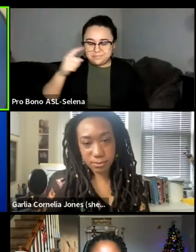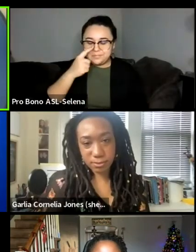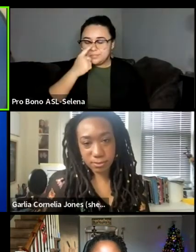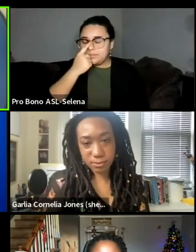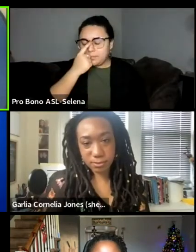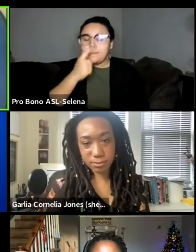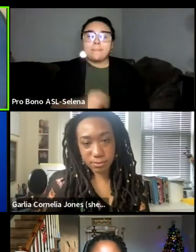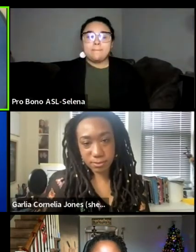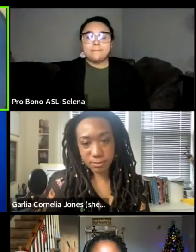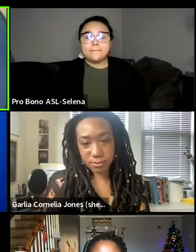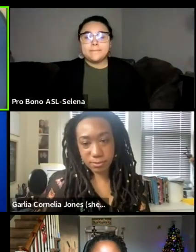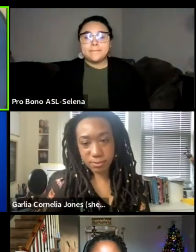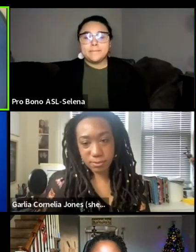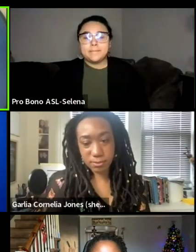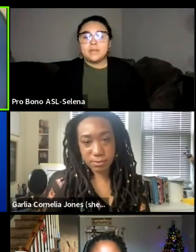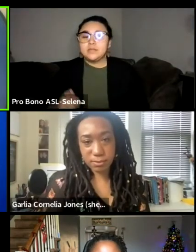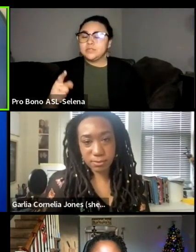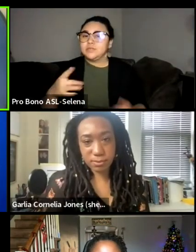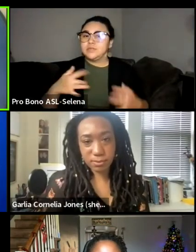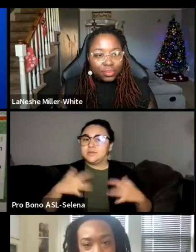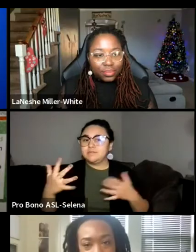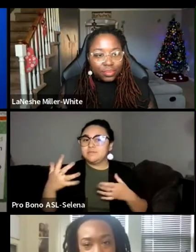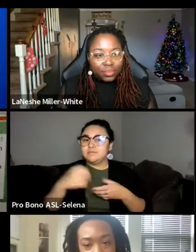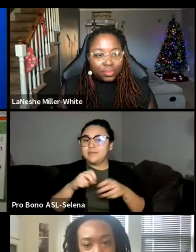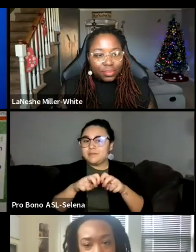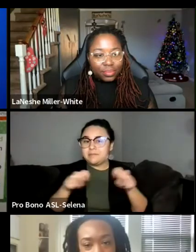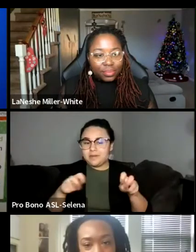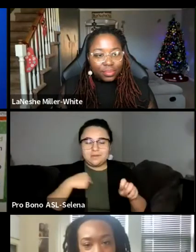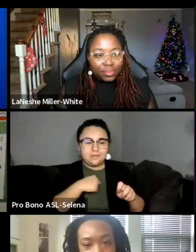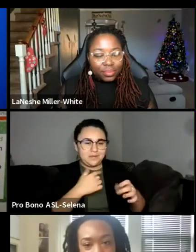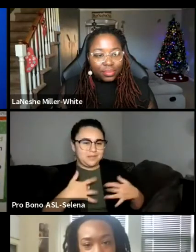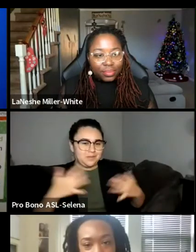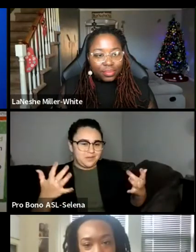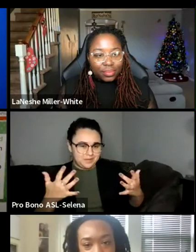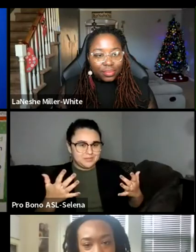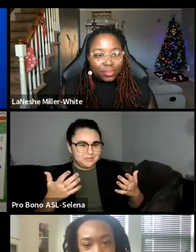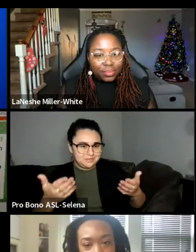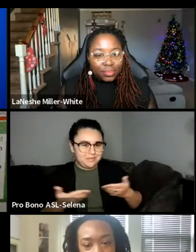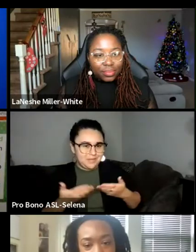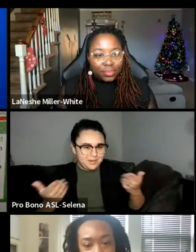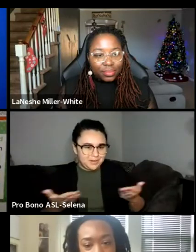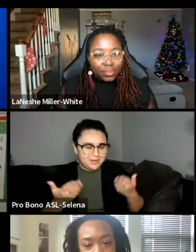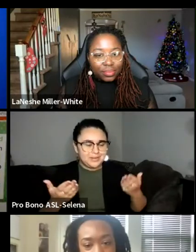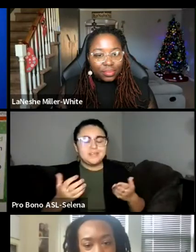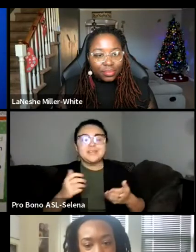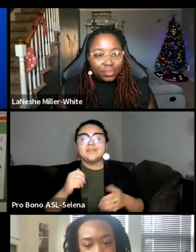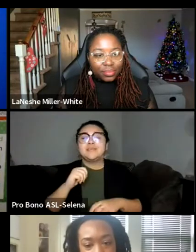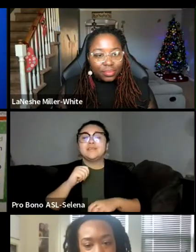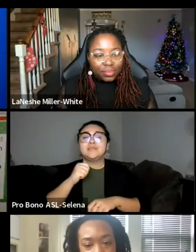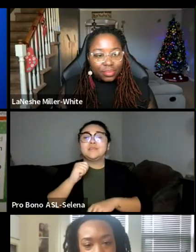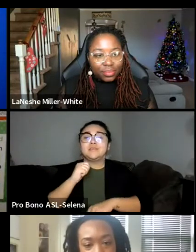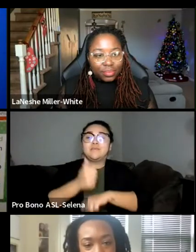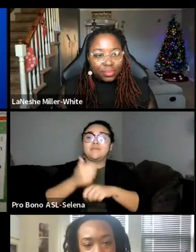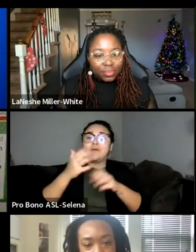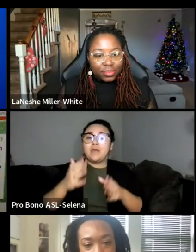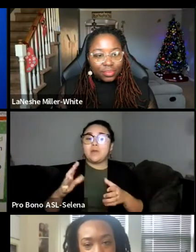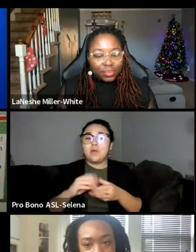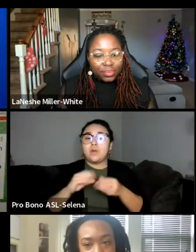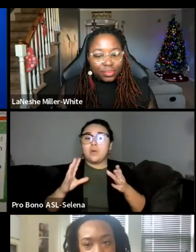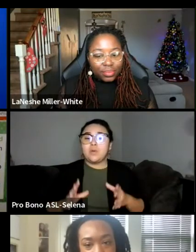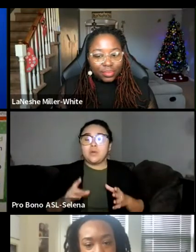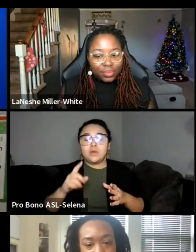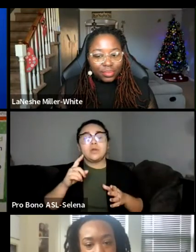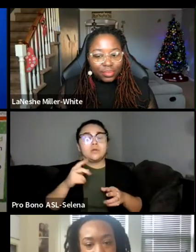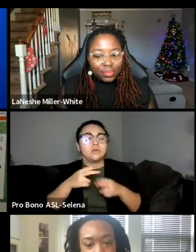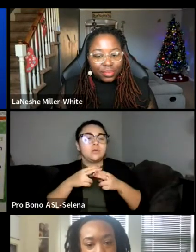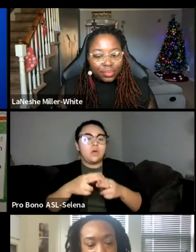She is thrilled to be a part of this panel, and we are thrilled to have her. She is also the founder and owner of Artists Heal, a company designed to create healing